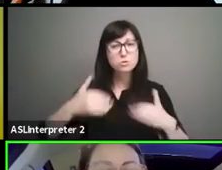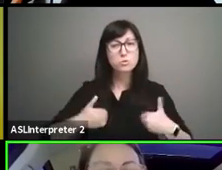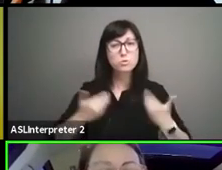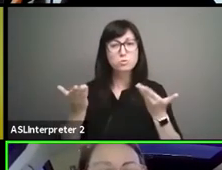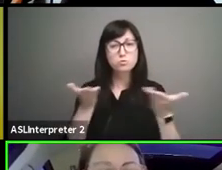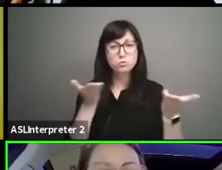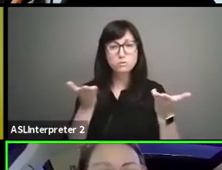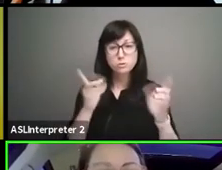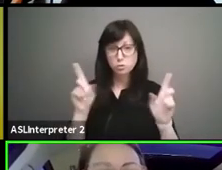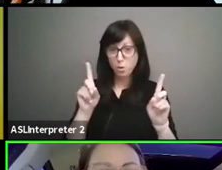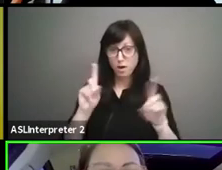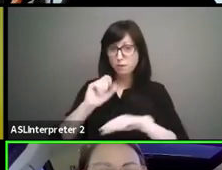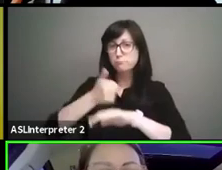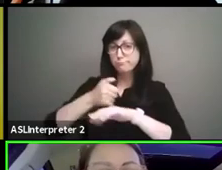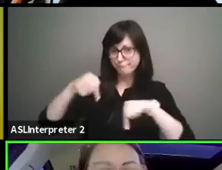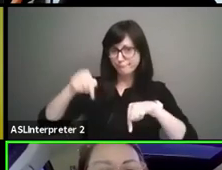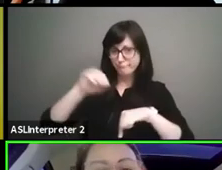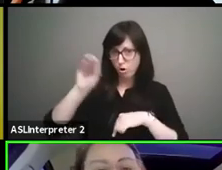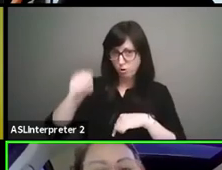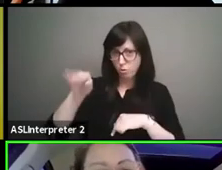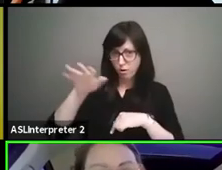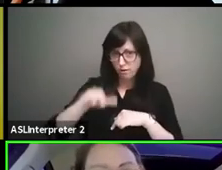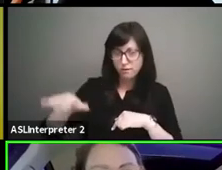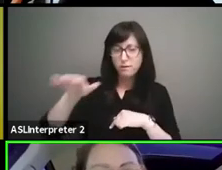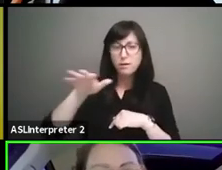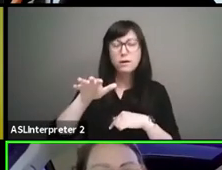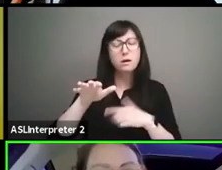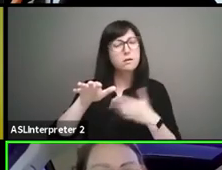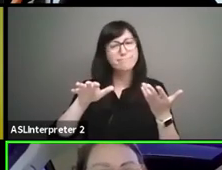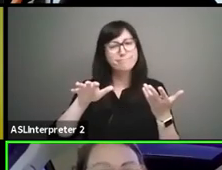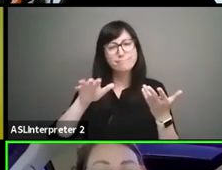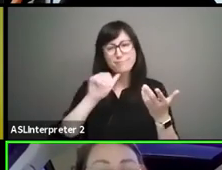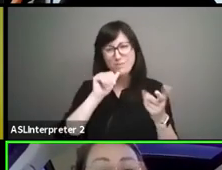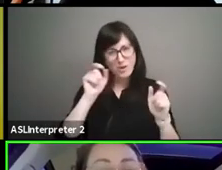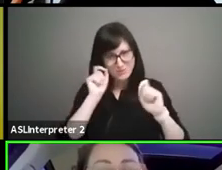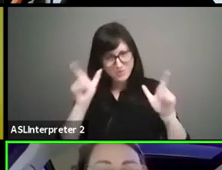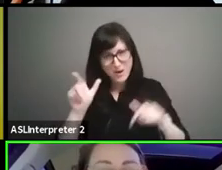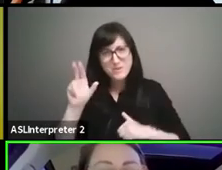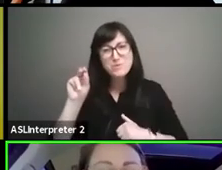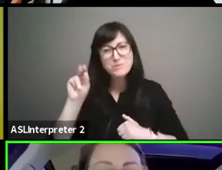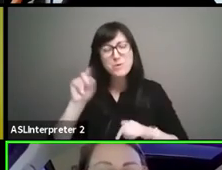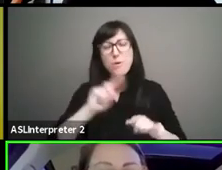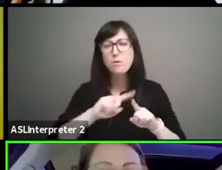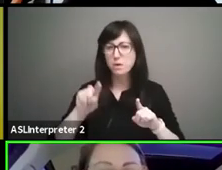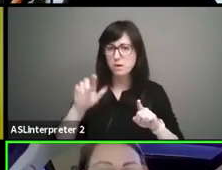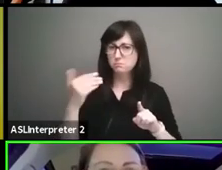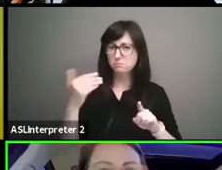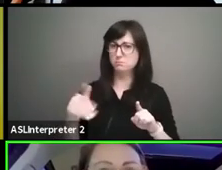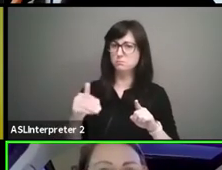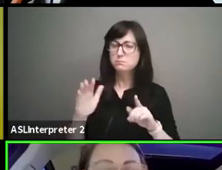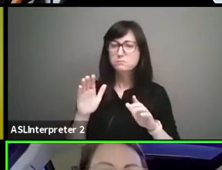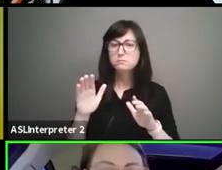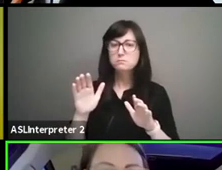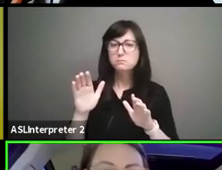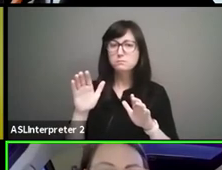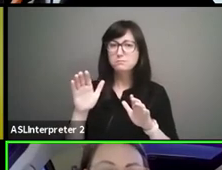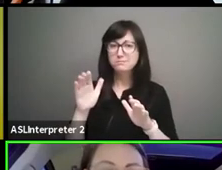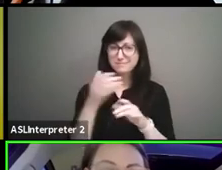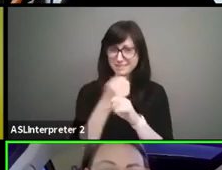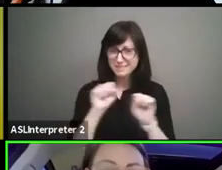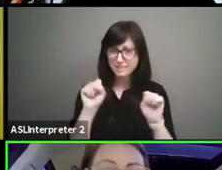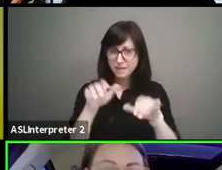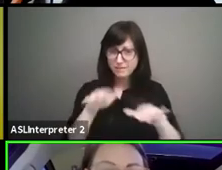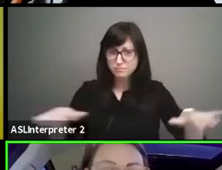Ottawa. And it's no surprise to us, but there is really limited safe spaces